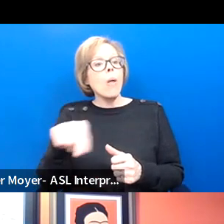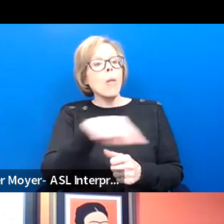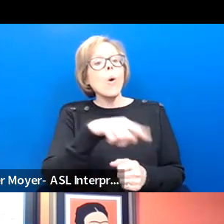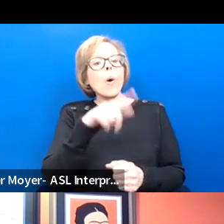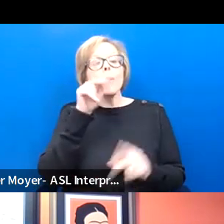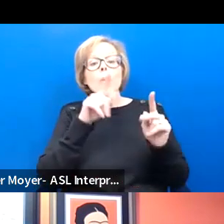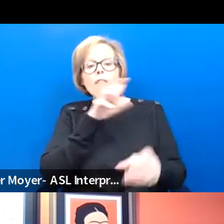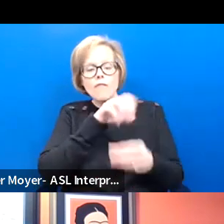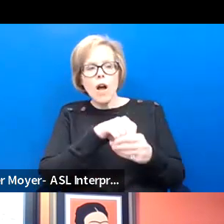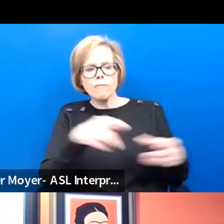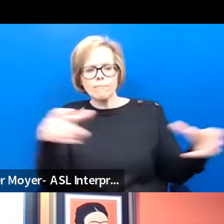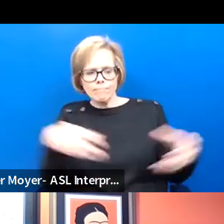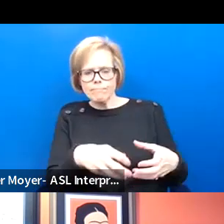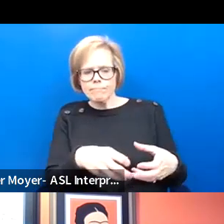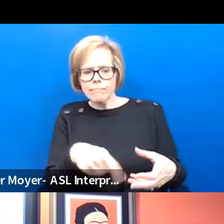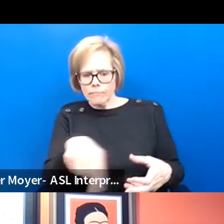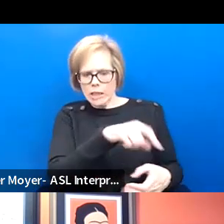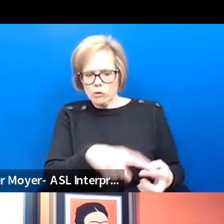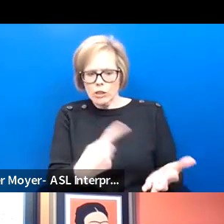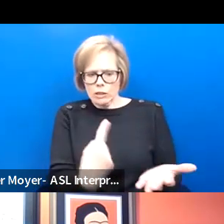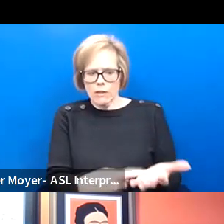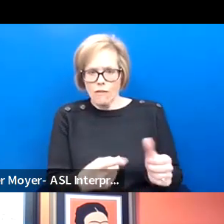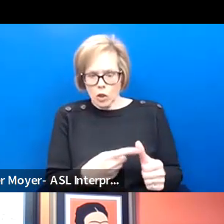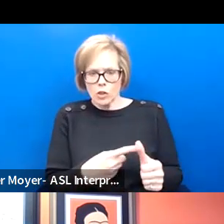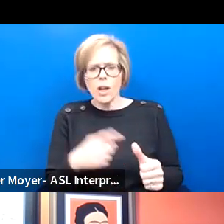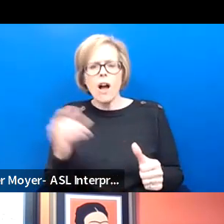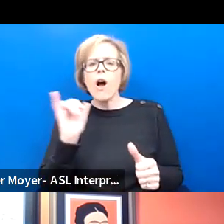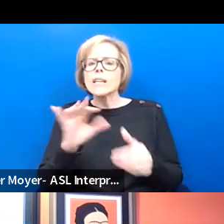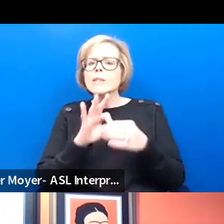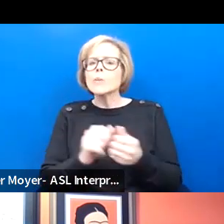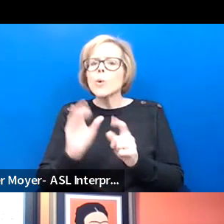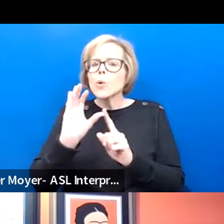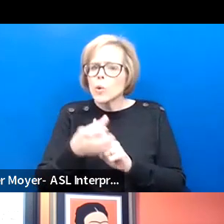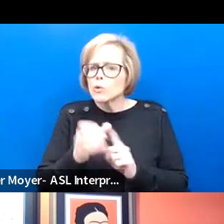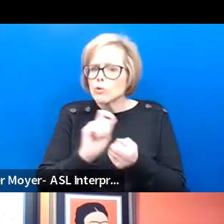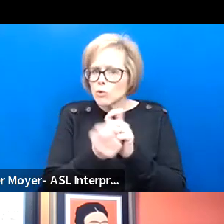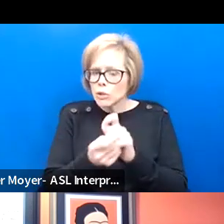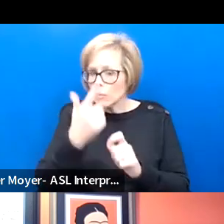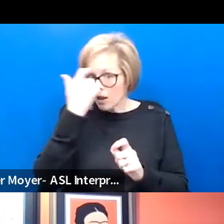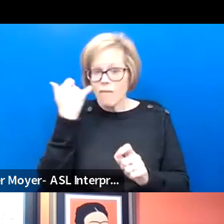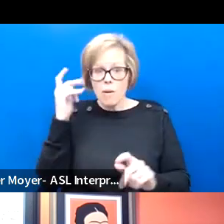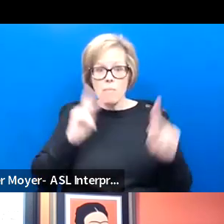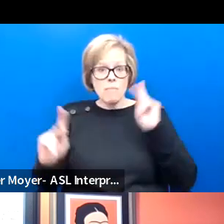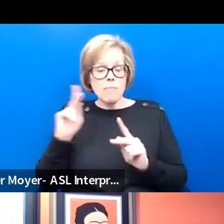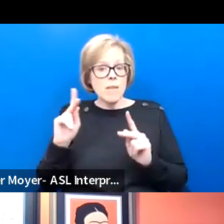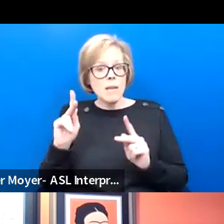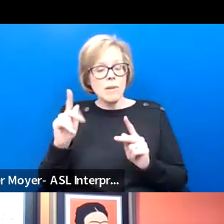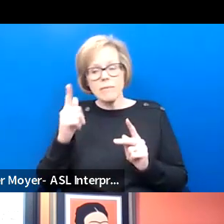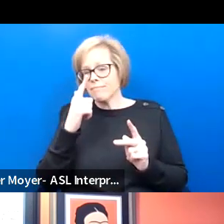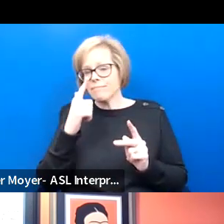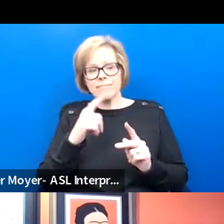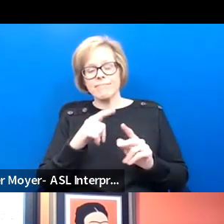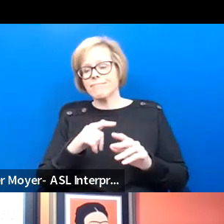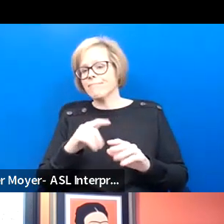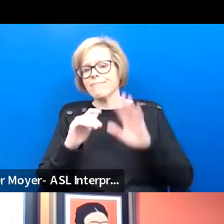conversation about it themselves. And it also has to do with cultural change, because if people are not interested in